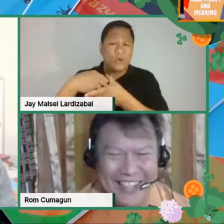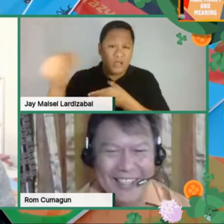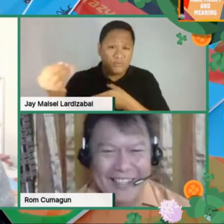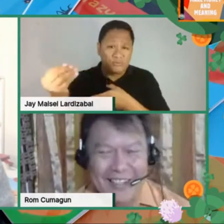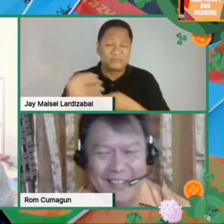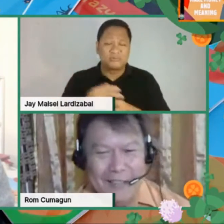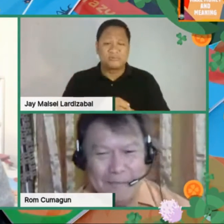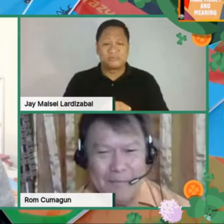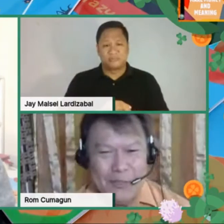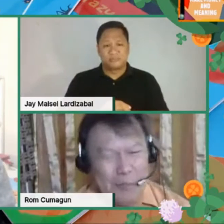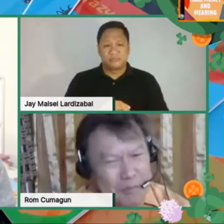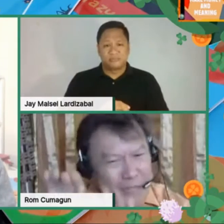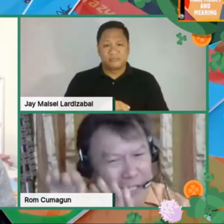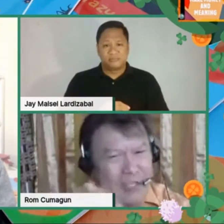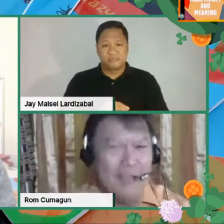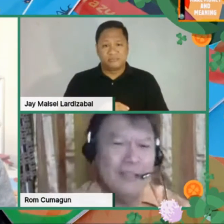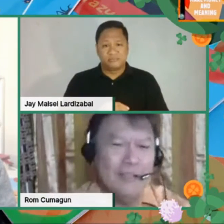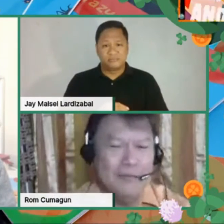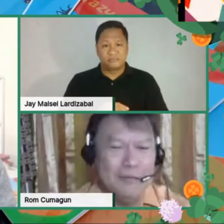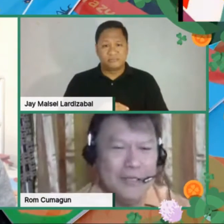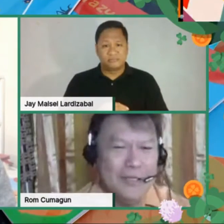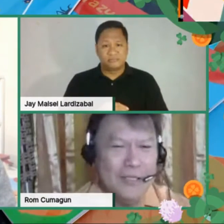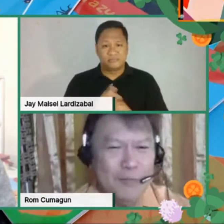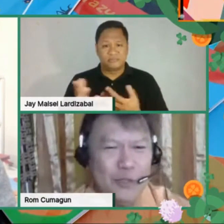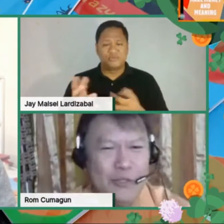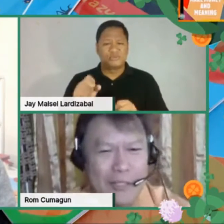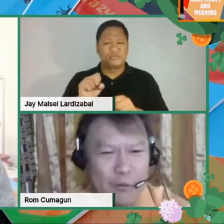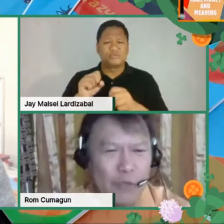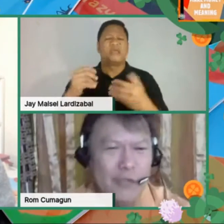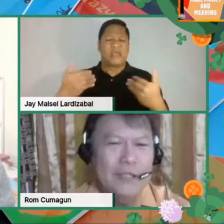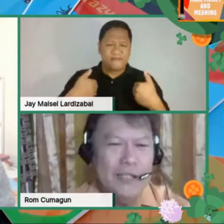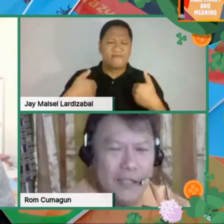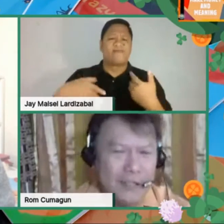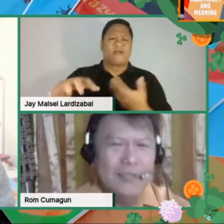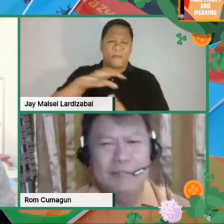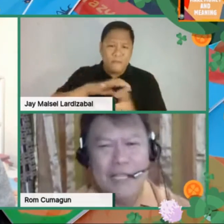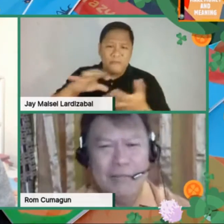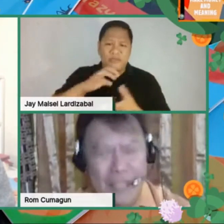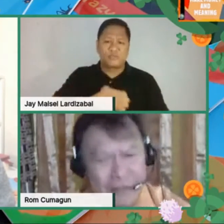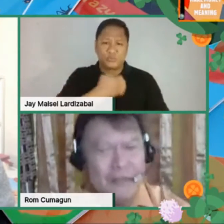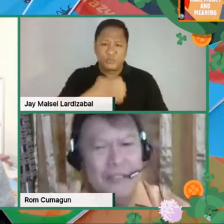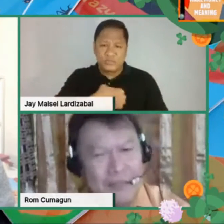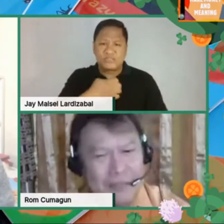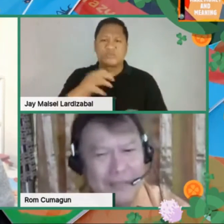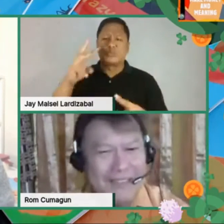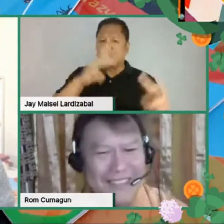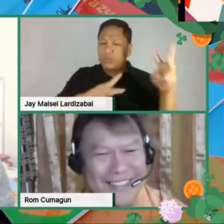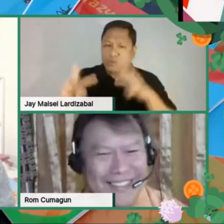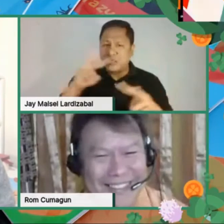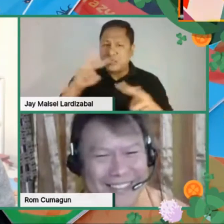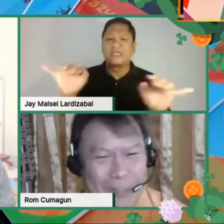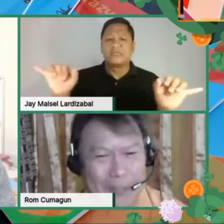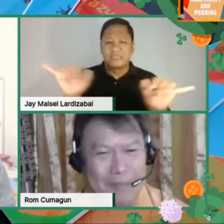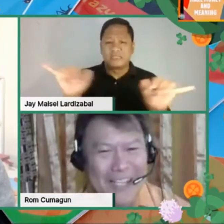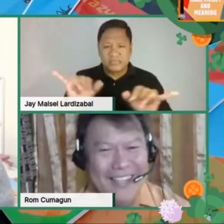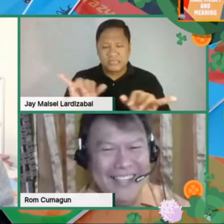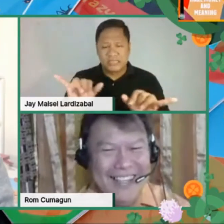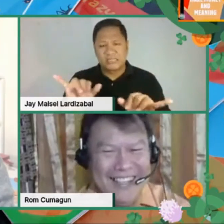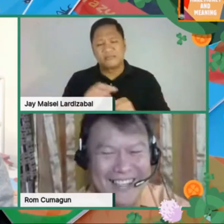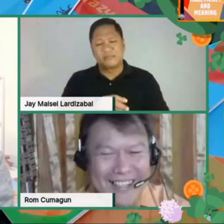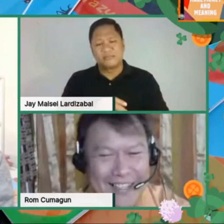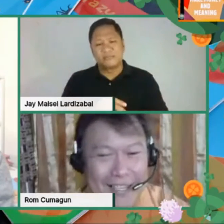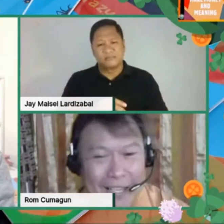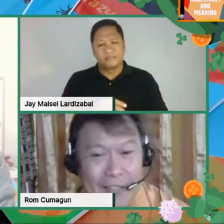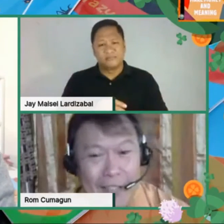streets. So mix siya. Emotionally worried and at the same time not worried. So Mm. yun.